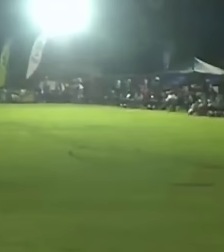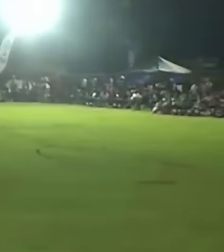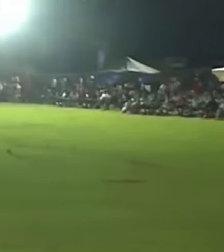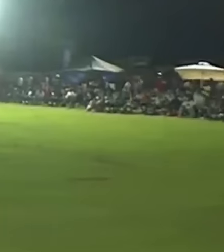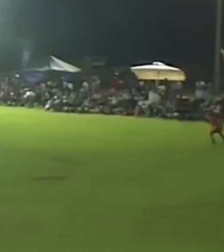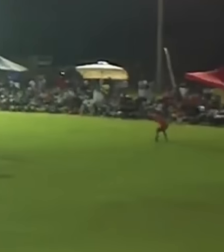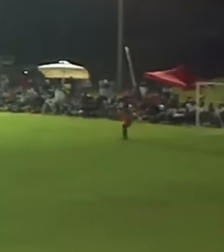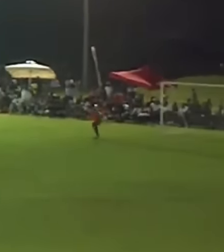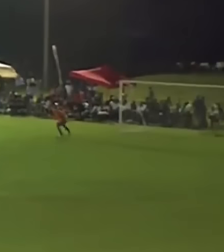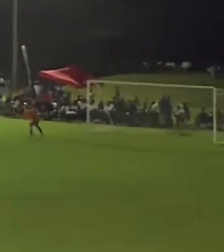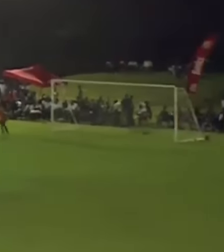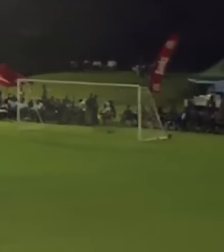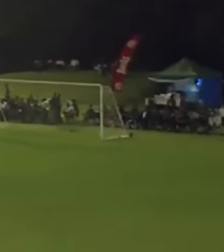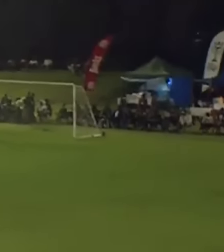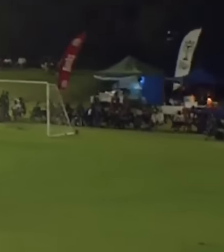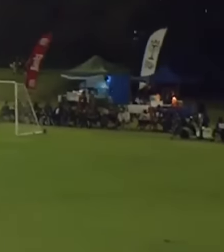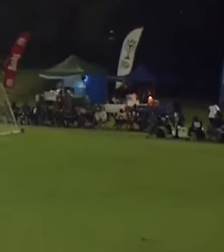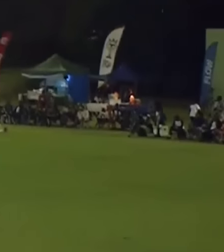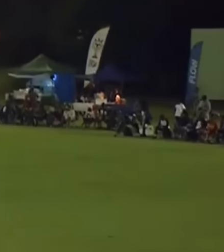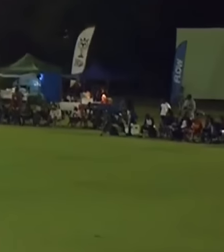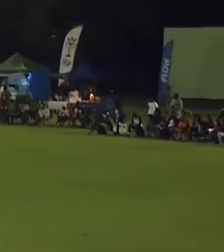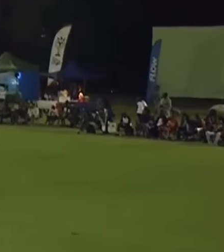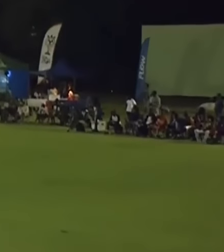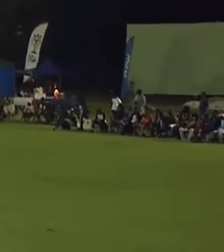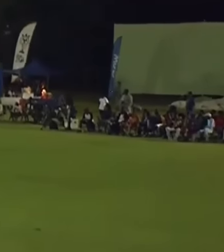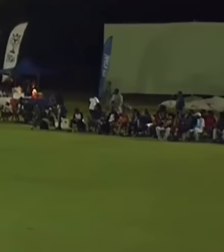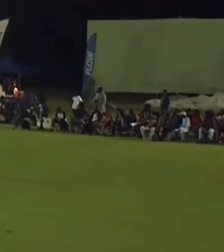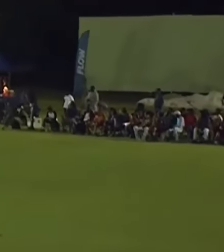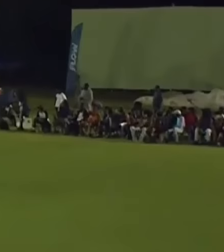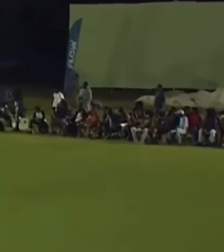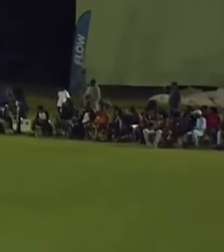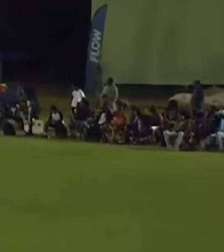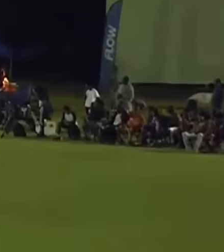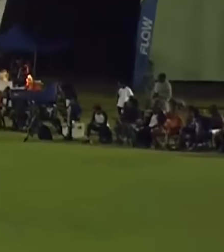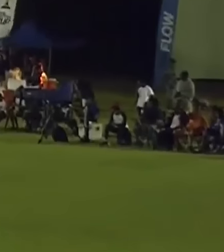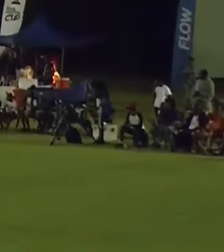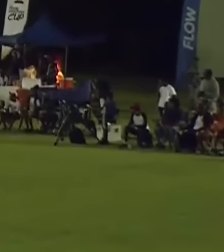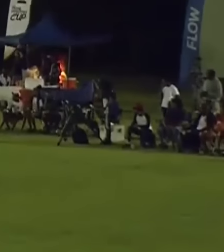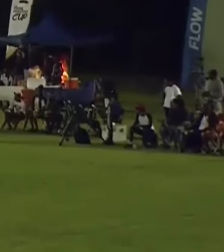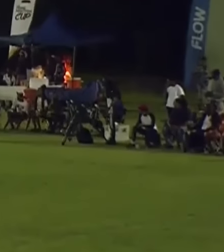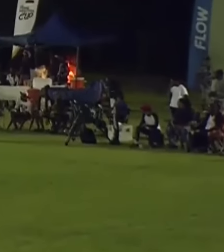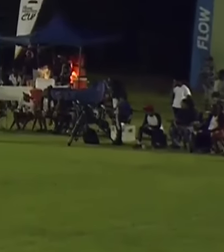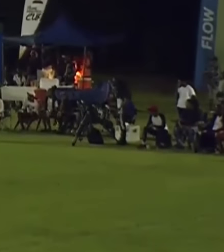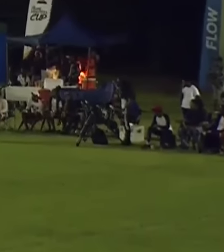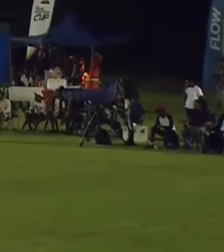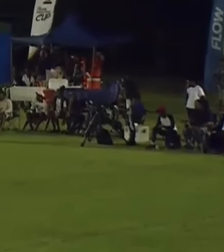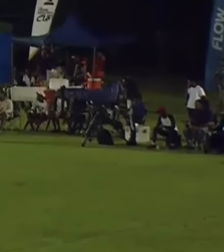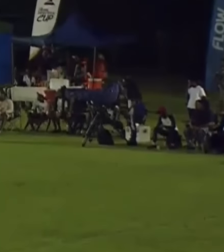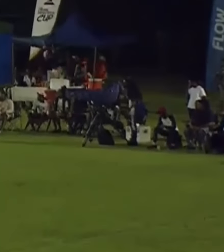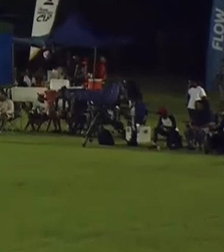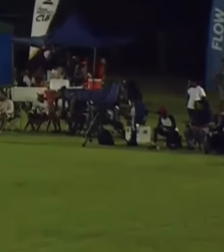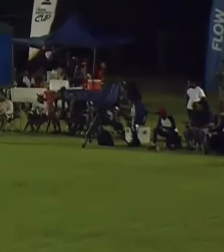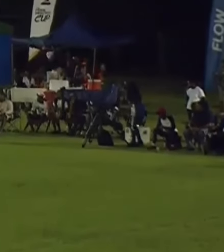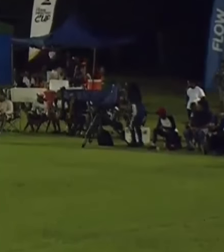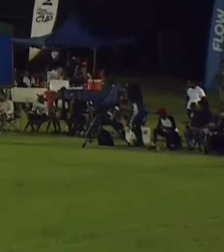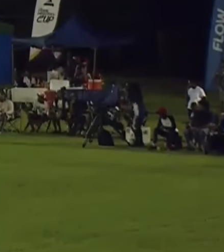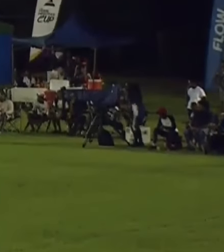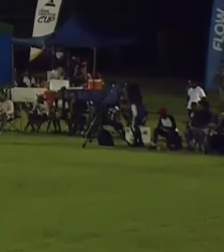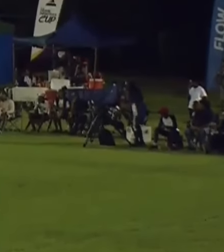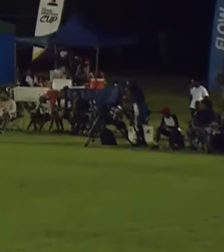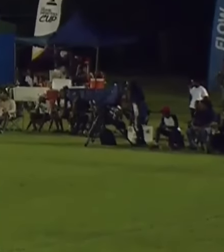again. Snag at the controls, slips it into Sharan Hoyt, and the rest is history. 2-0 the